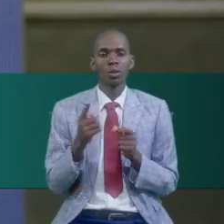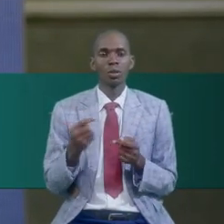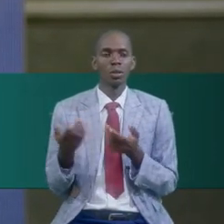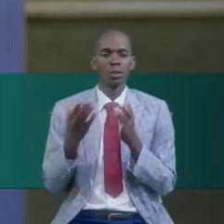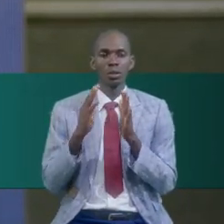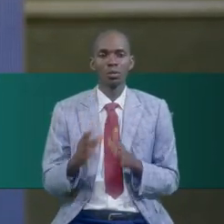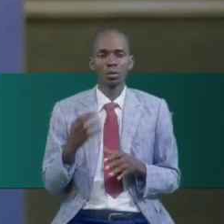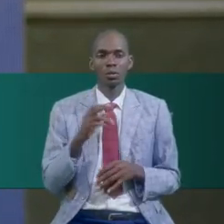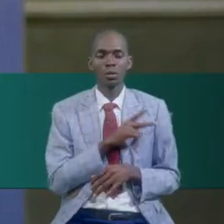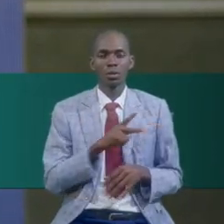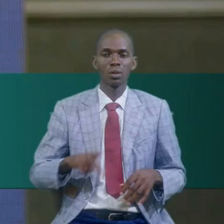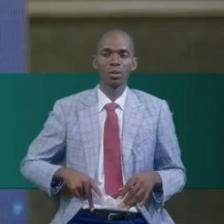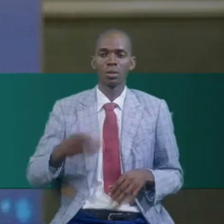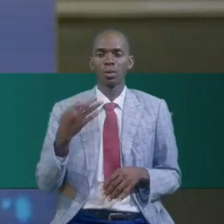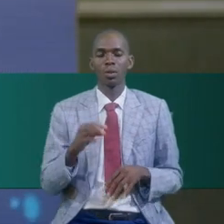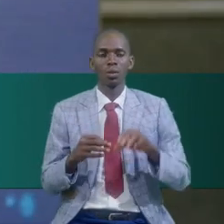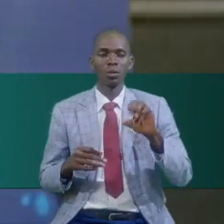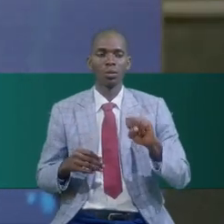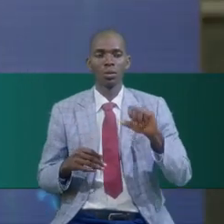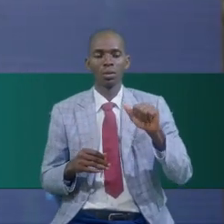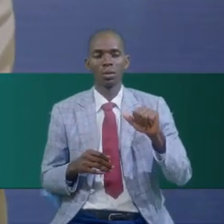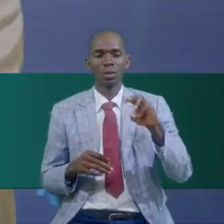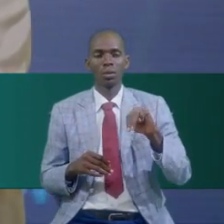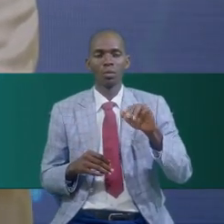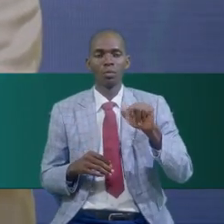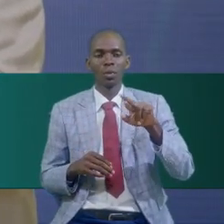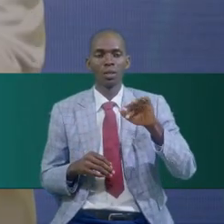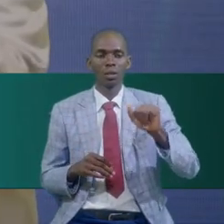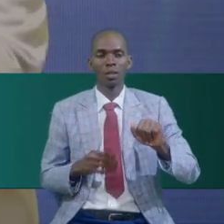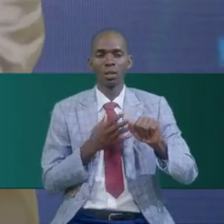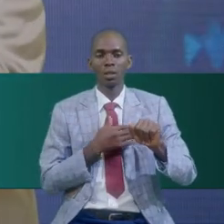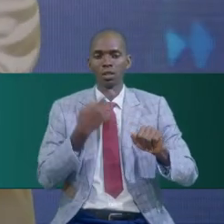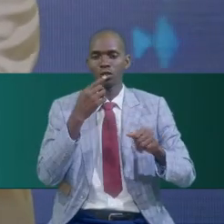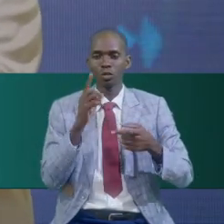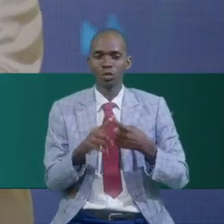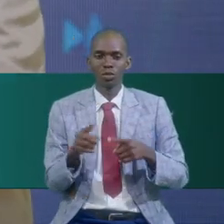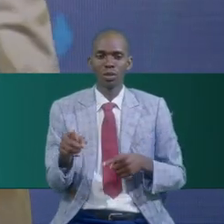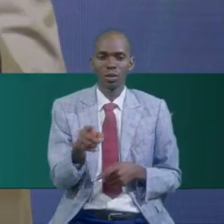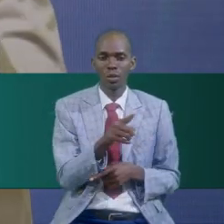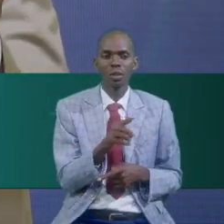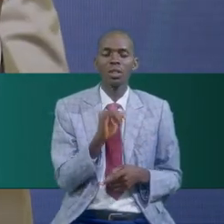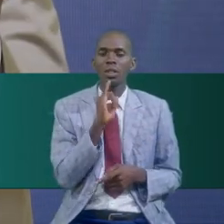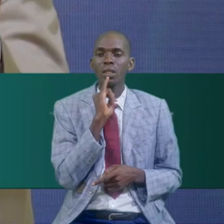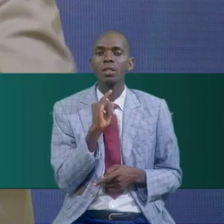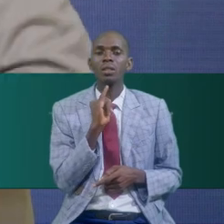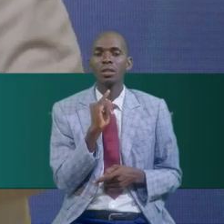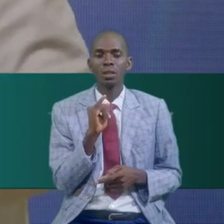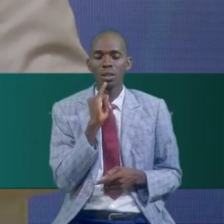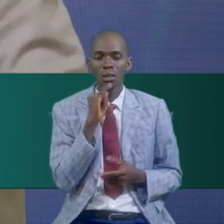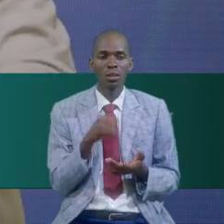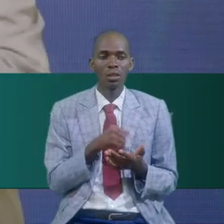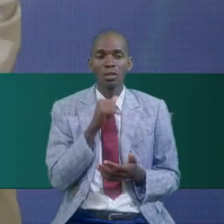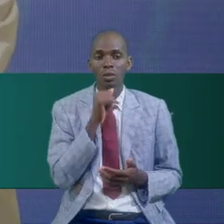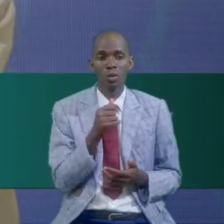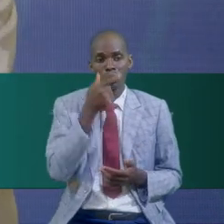Samaria, and say unto them, those messengers, is it not because there